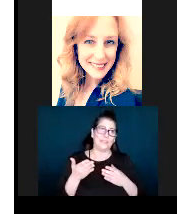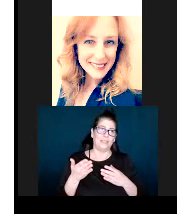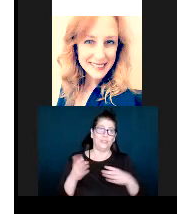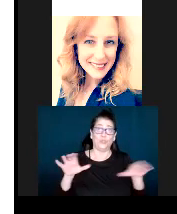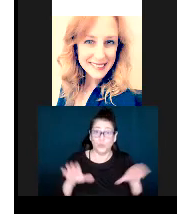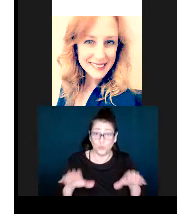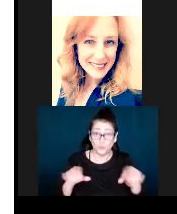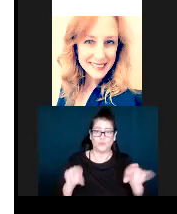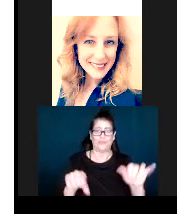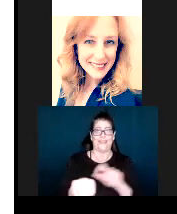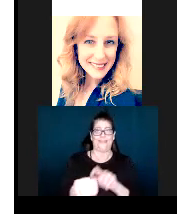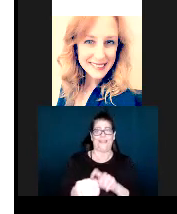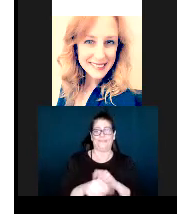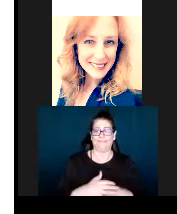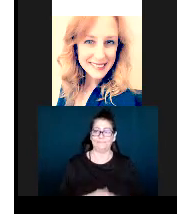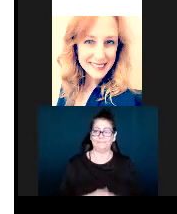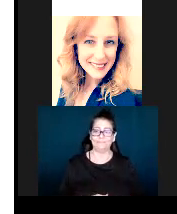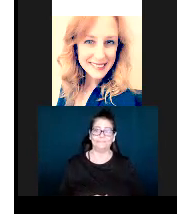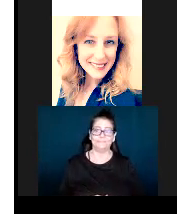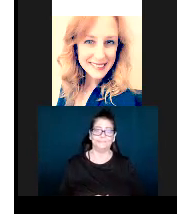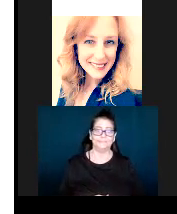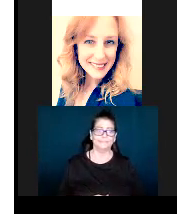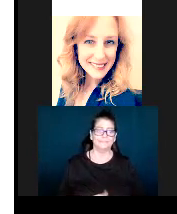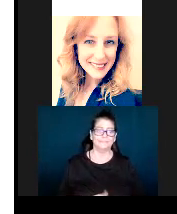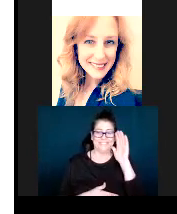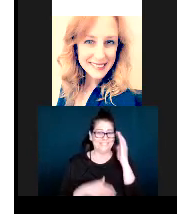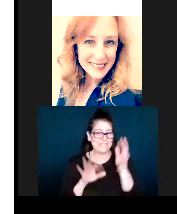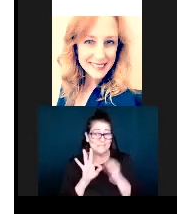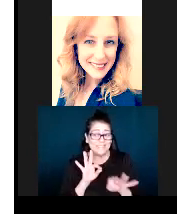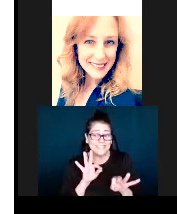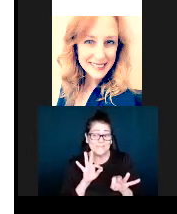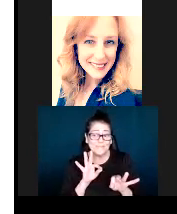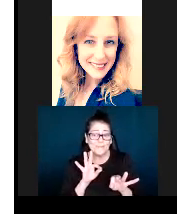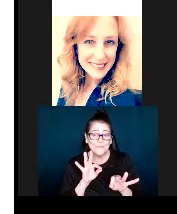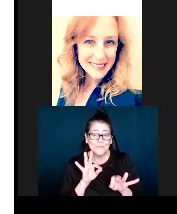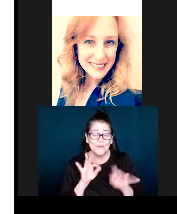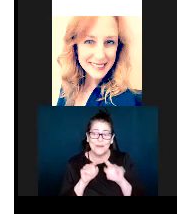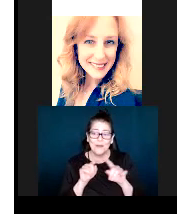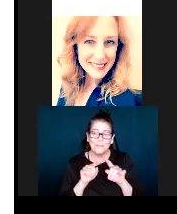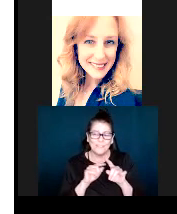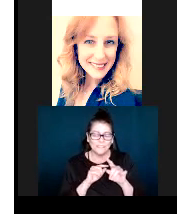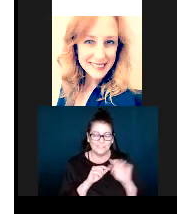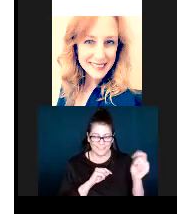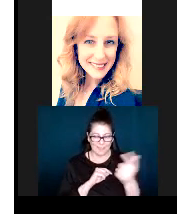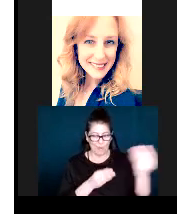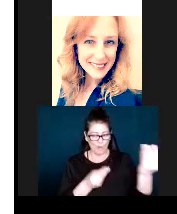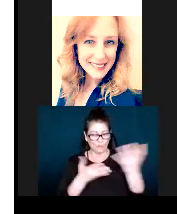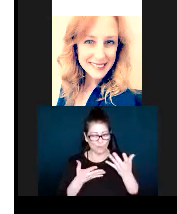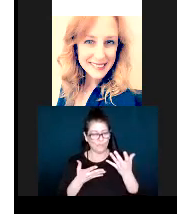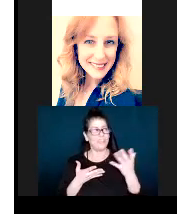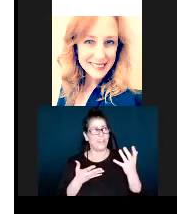time. So this is, it seems really simple, but they all expressed to me, the ones that I worked with, that was really